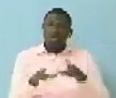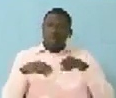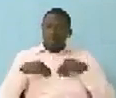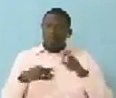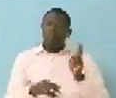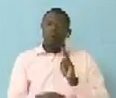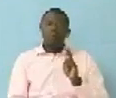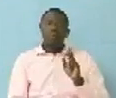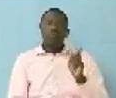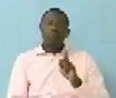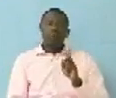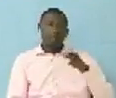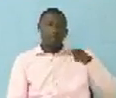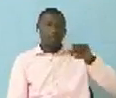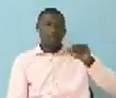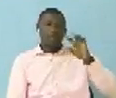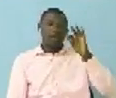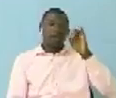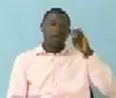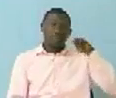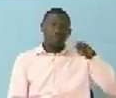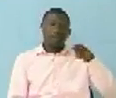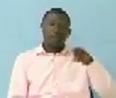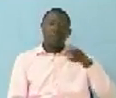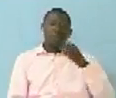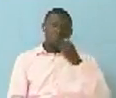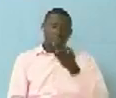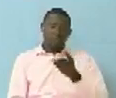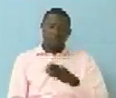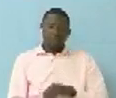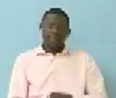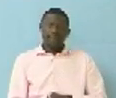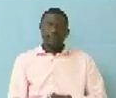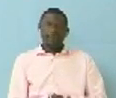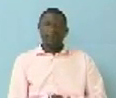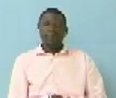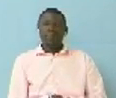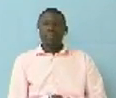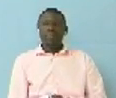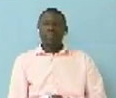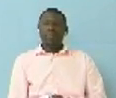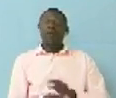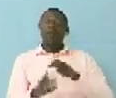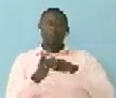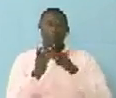the thing is, that does not take us to the end of the matter. The